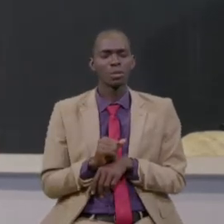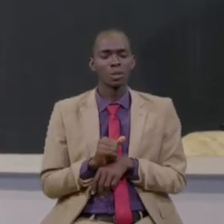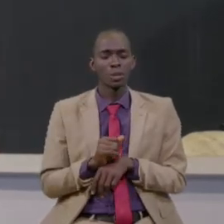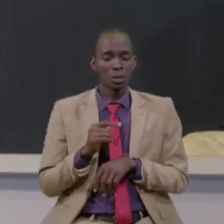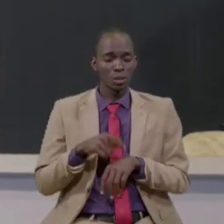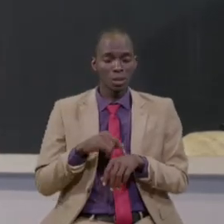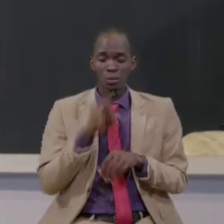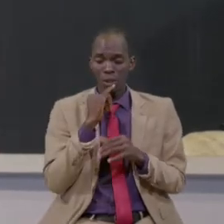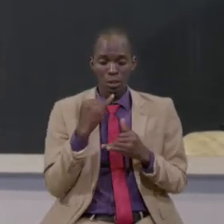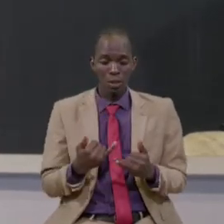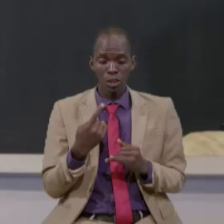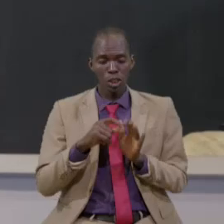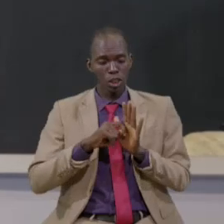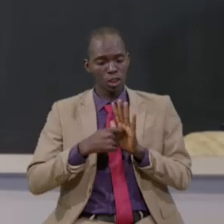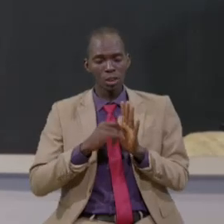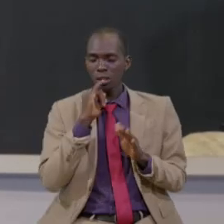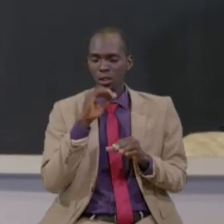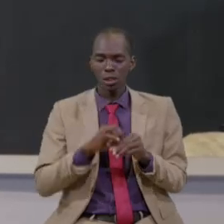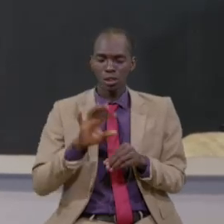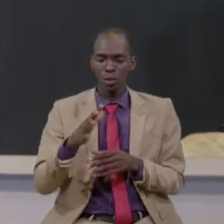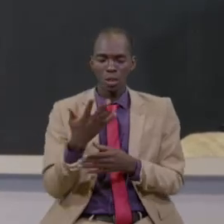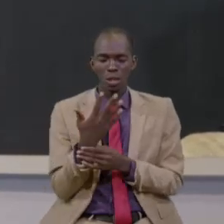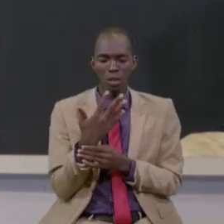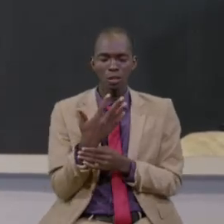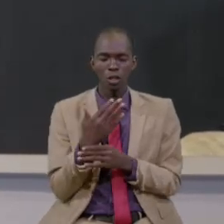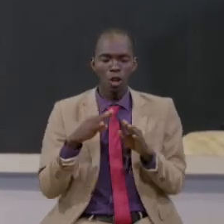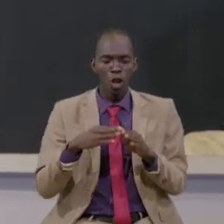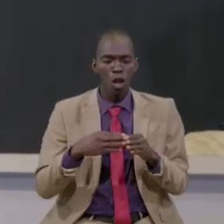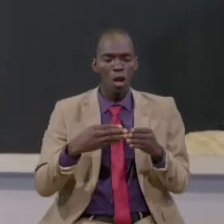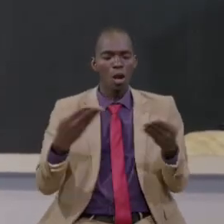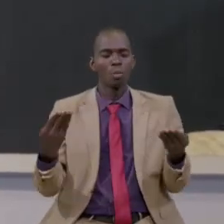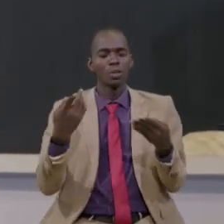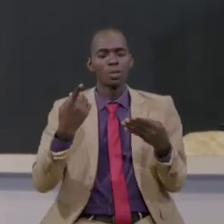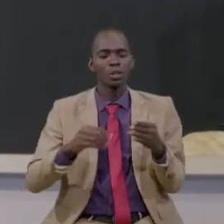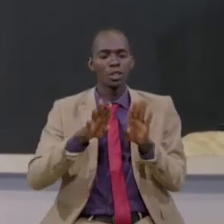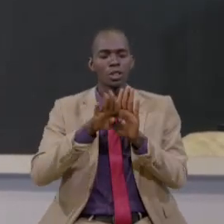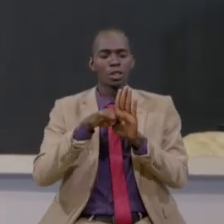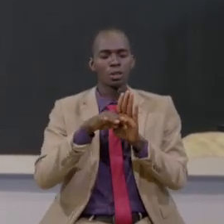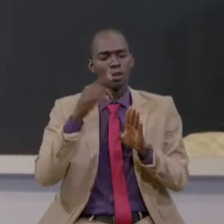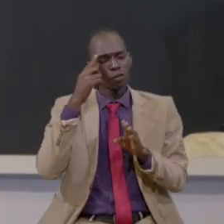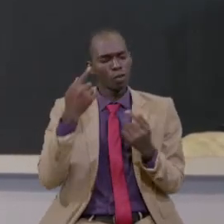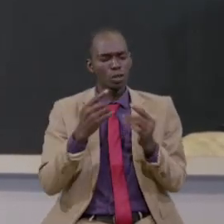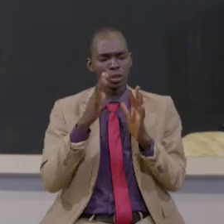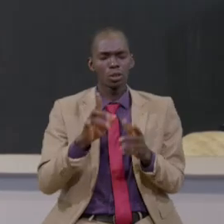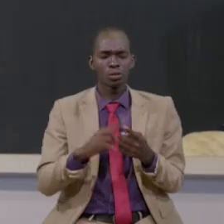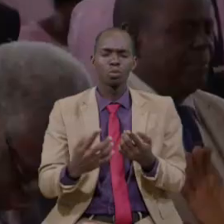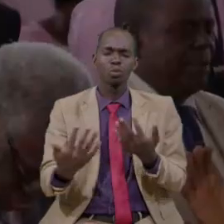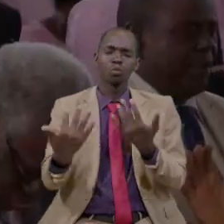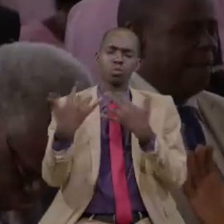your hand. Open the doors for the sinners to come into the kingdom.